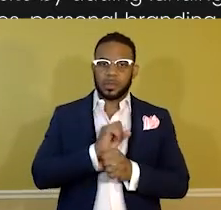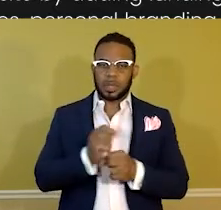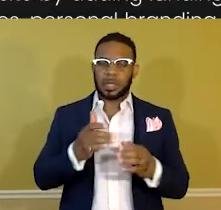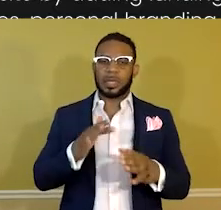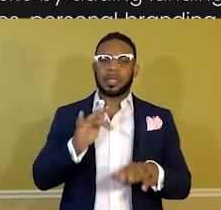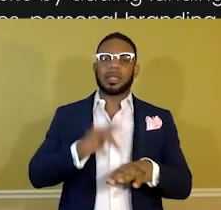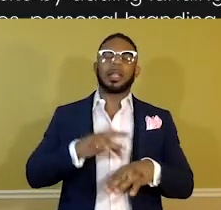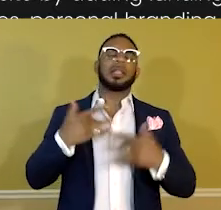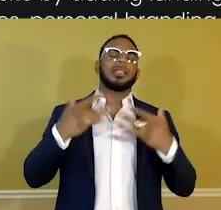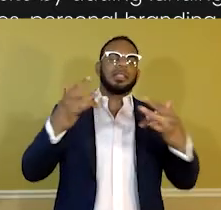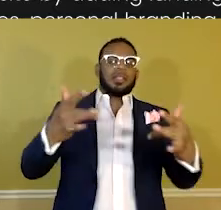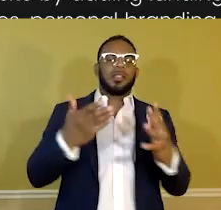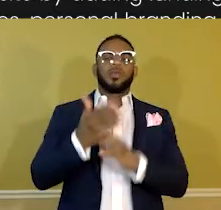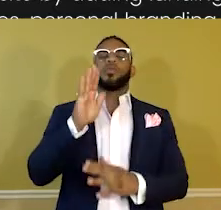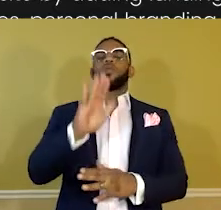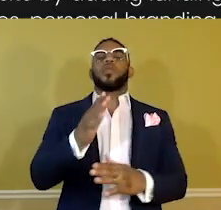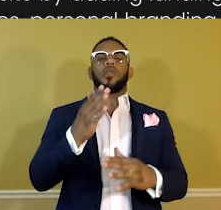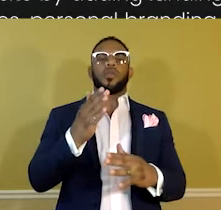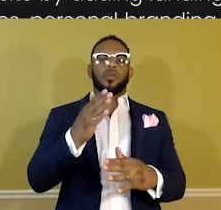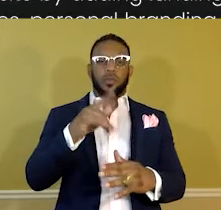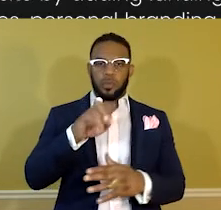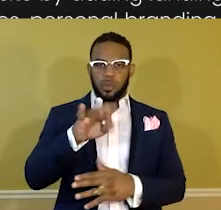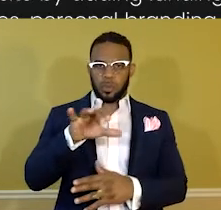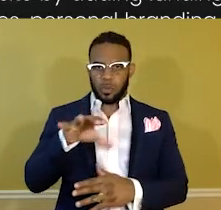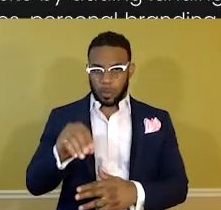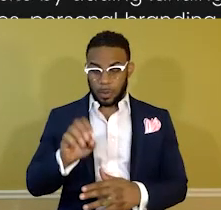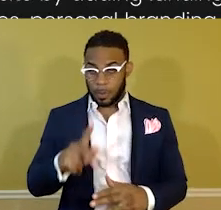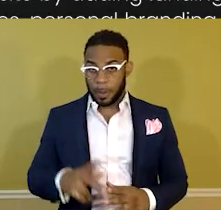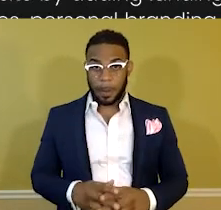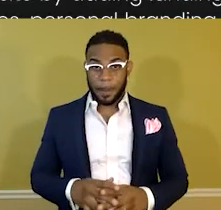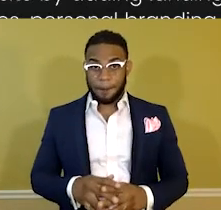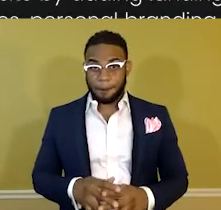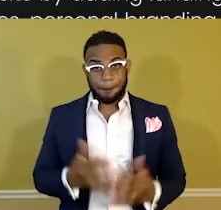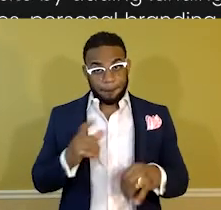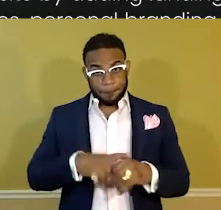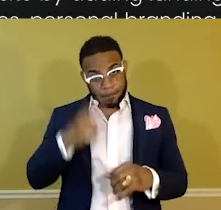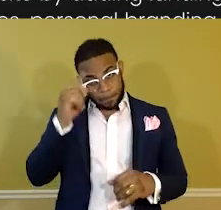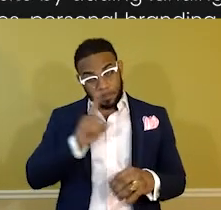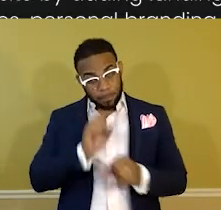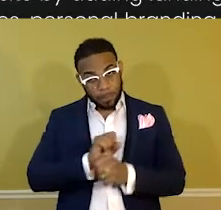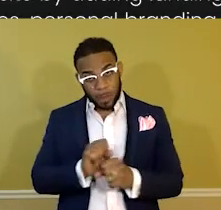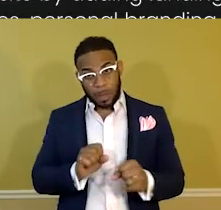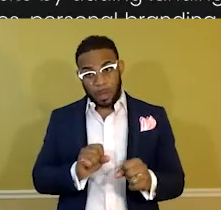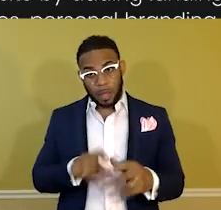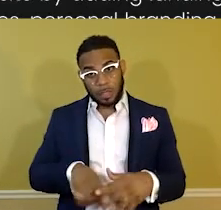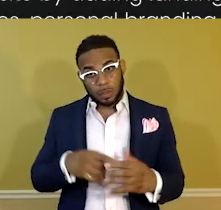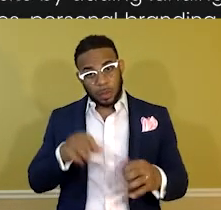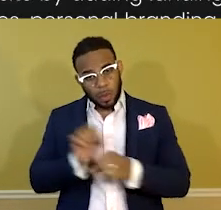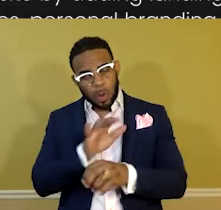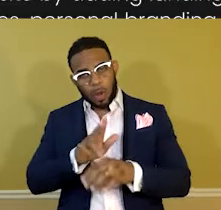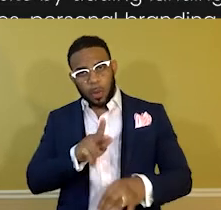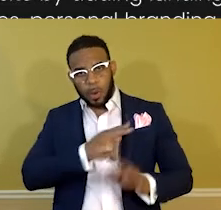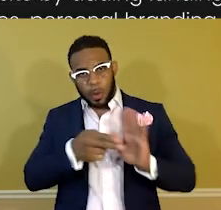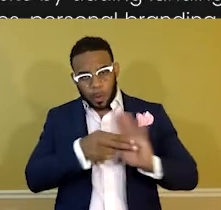your personality shine through your portfolio. Okay. Um, it's a time for you to really, you know, start working on your personal